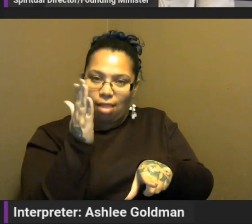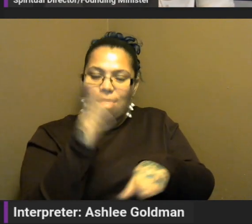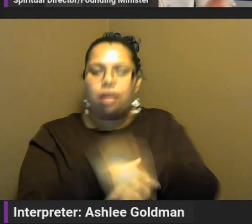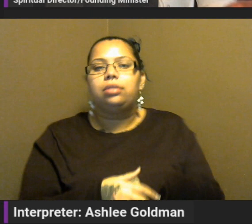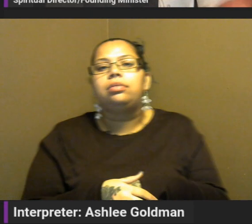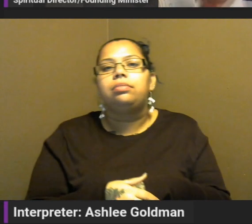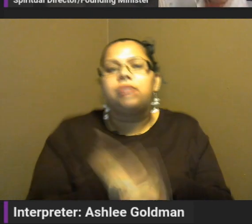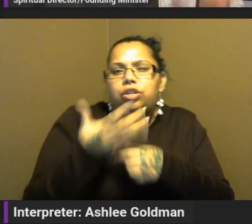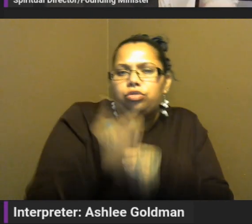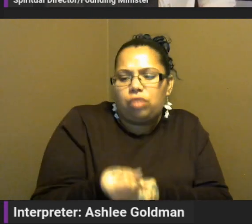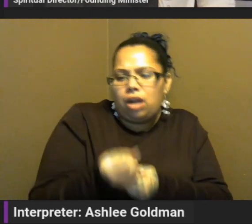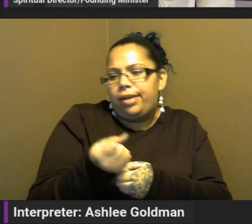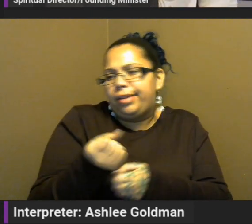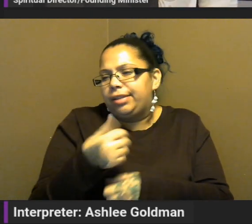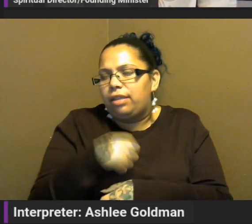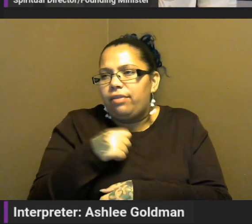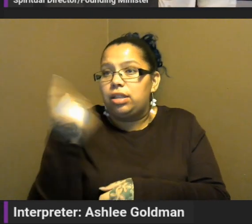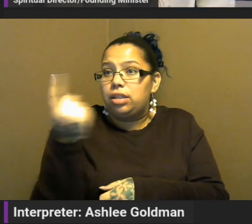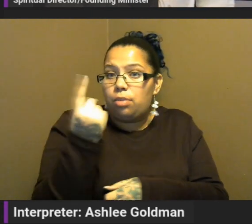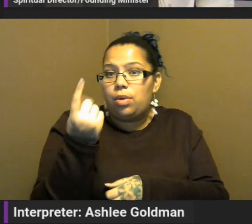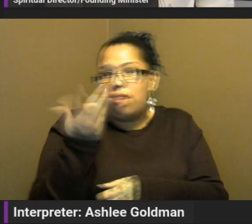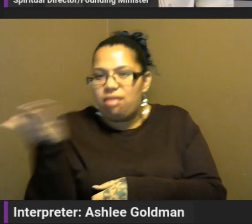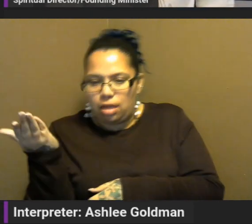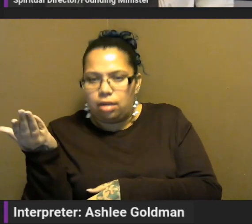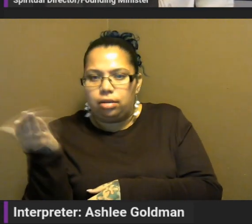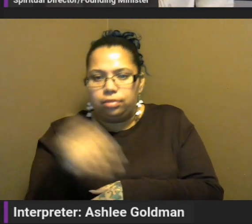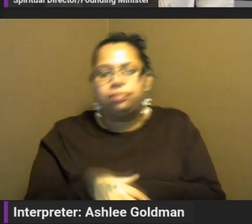something. Synonyms: trust, belief,